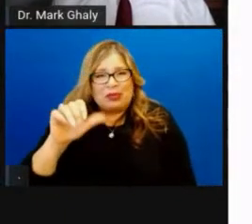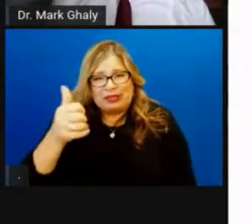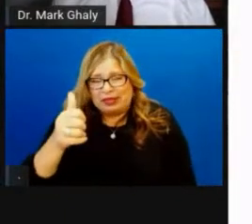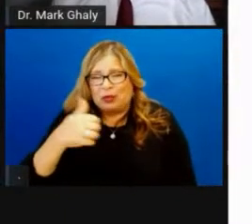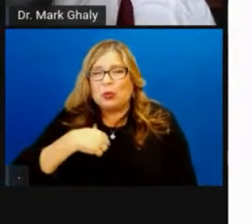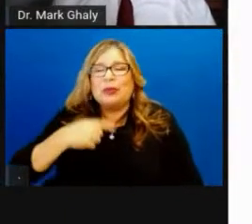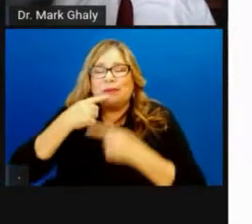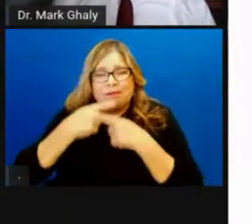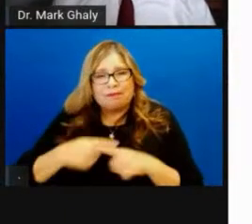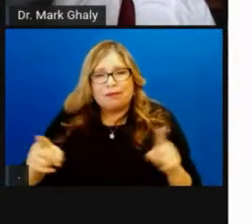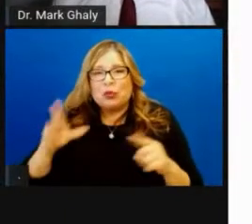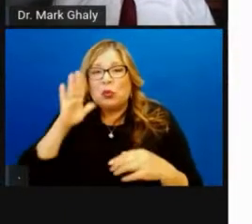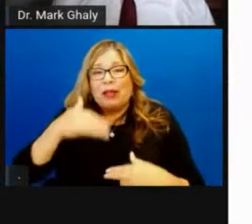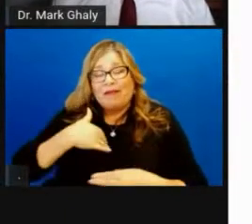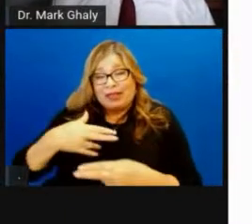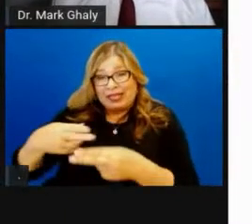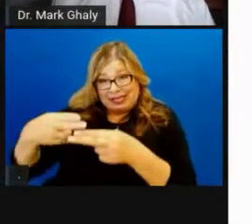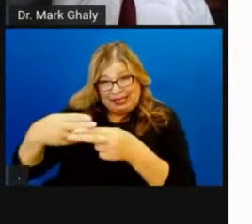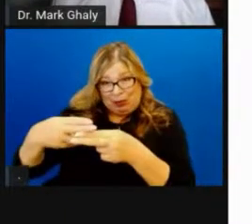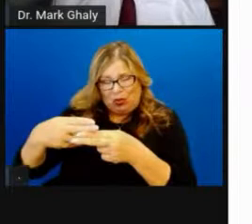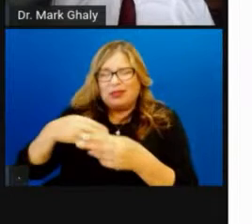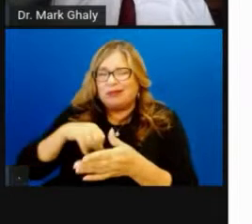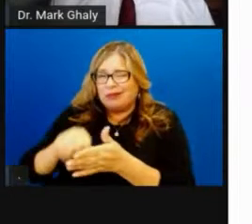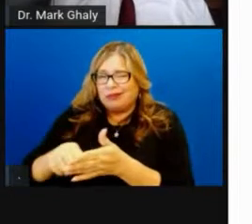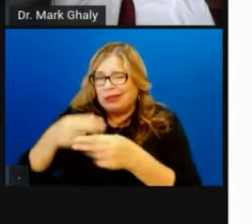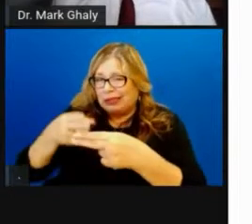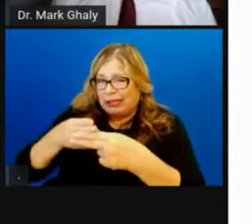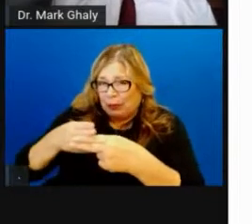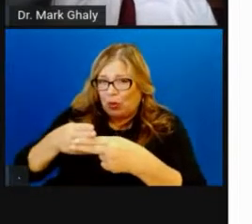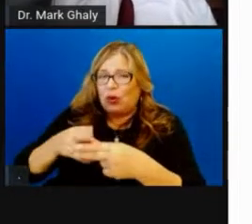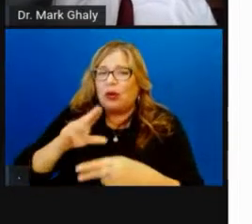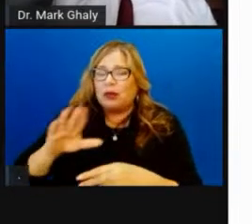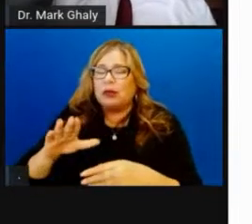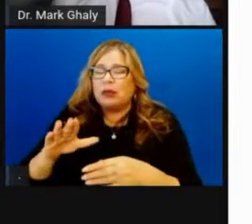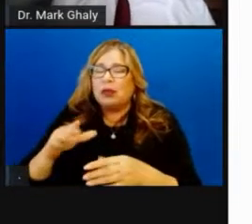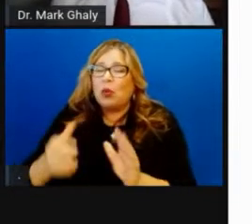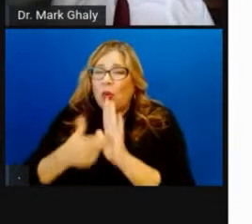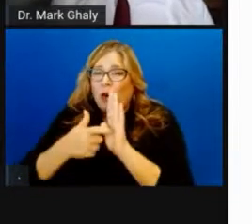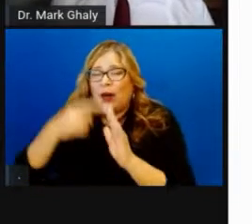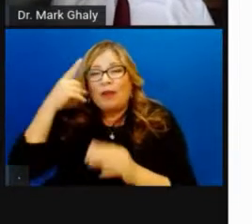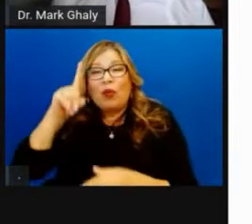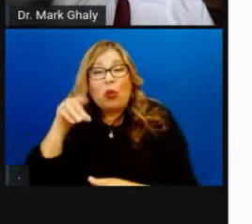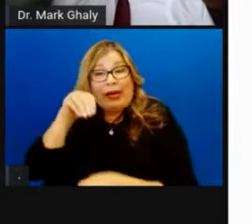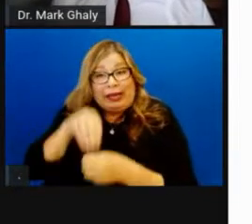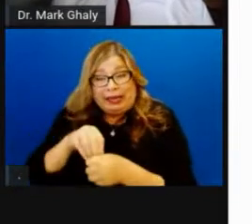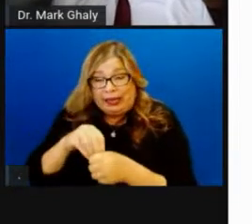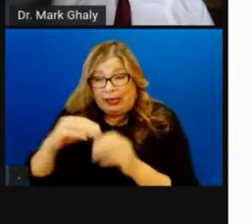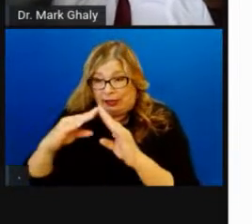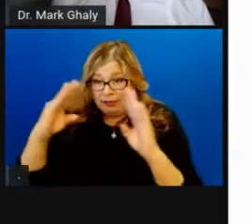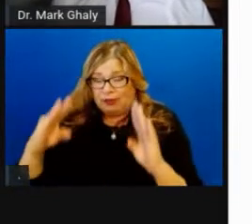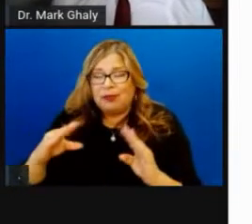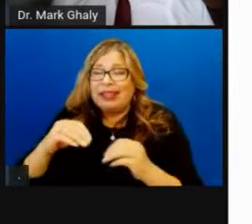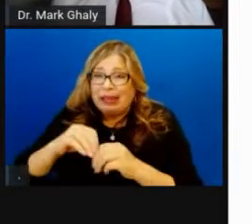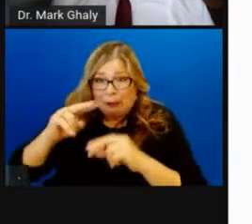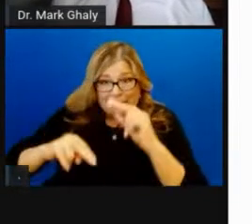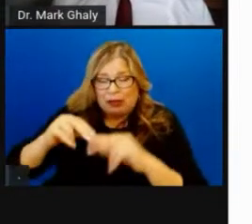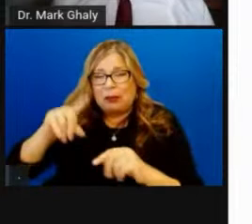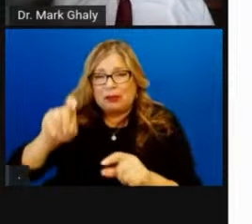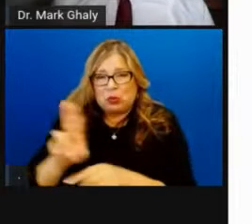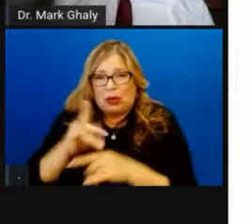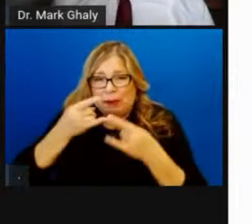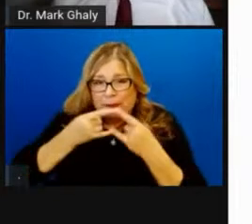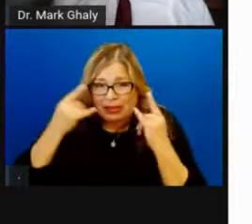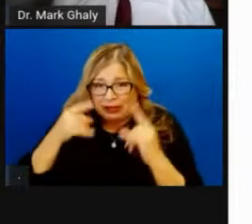temporary, and I'll emphasize temporary, public indoor masking requirement. We moved from what was strongly recommended into the